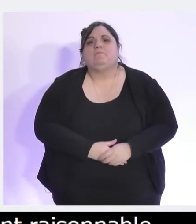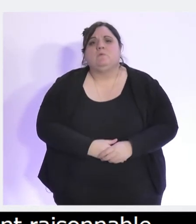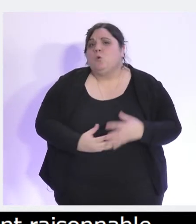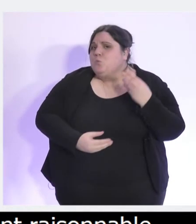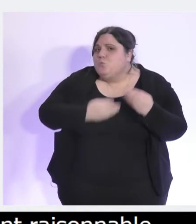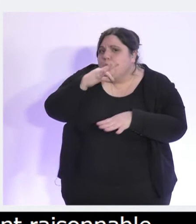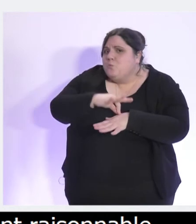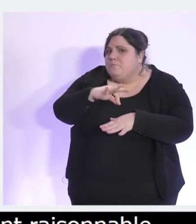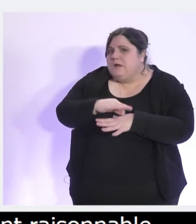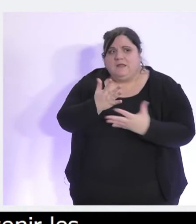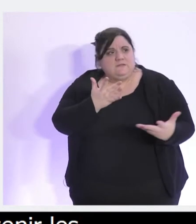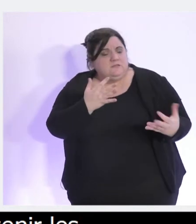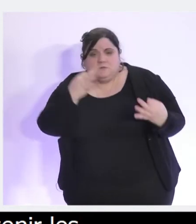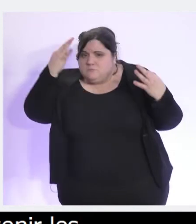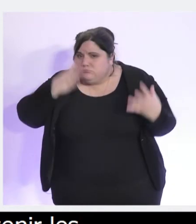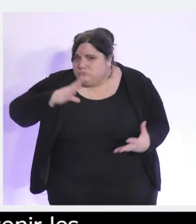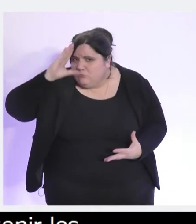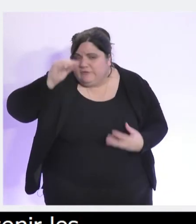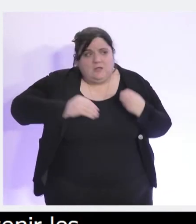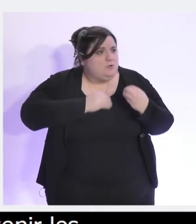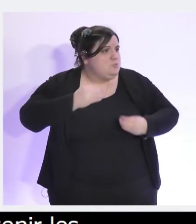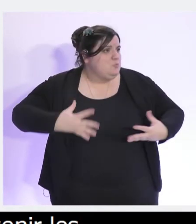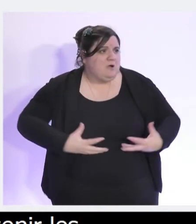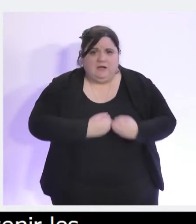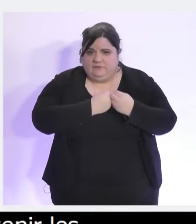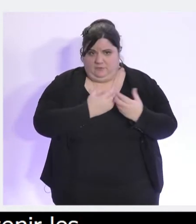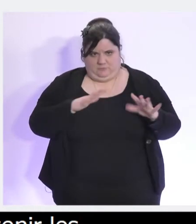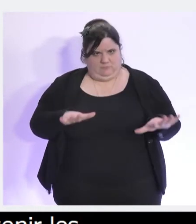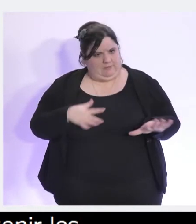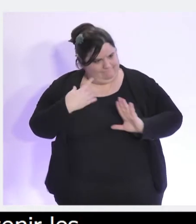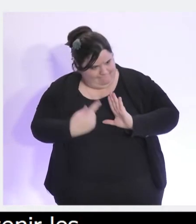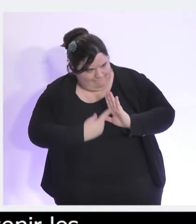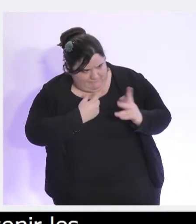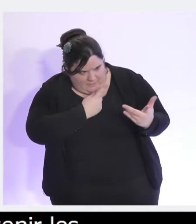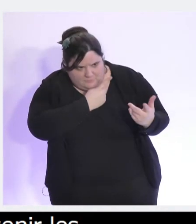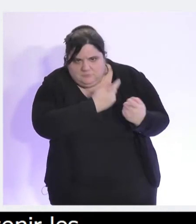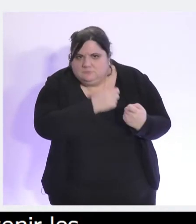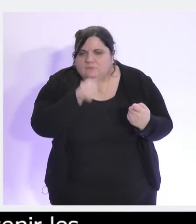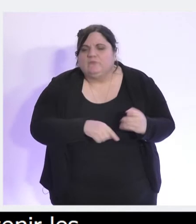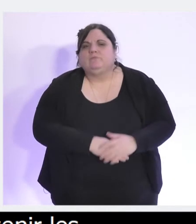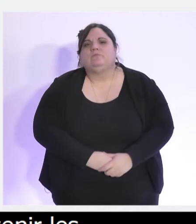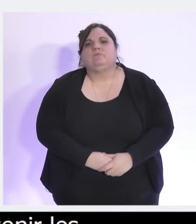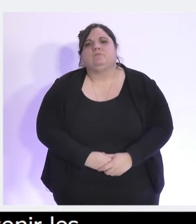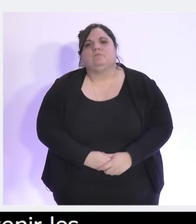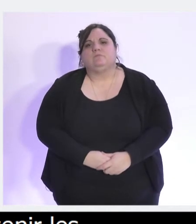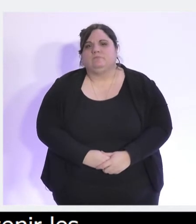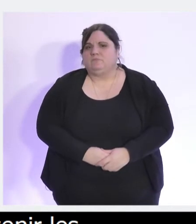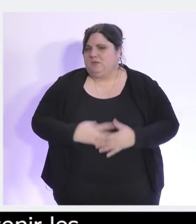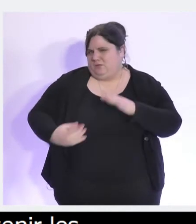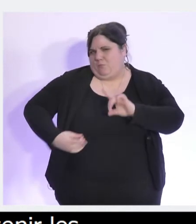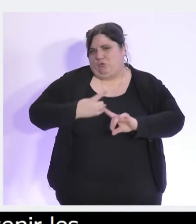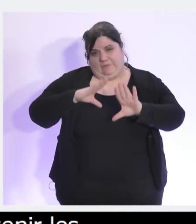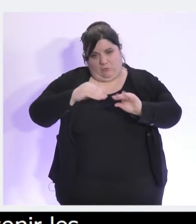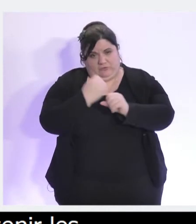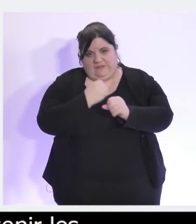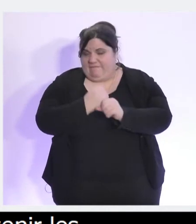explore quality jobs in sheltered employment and pathways to the open